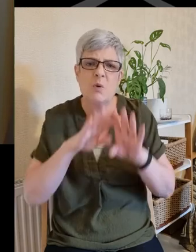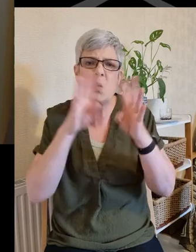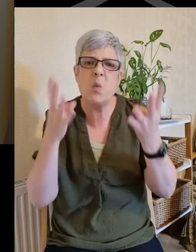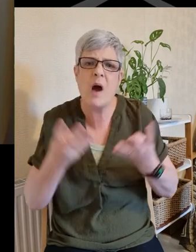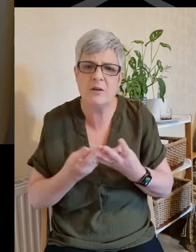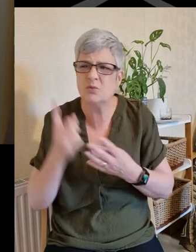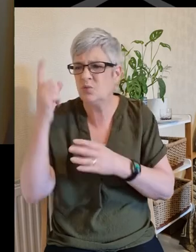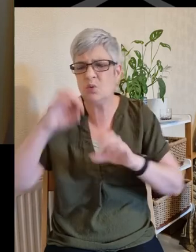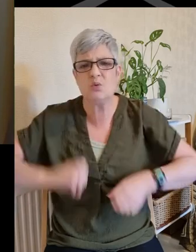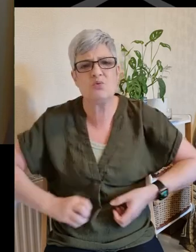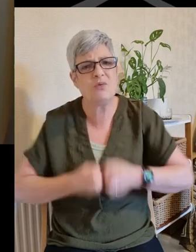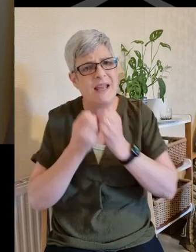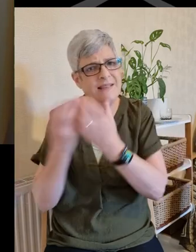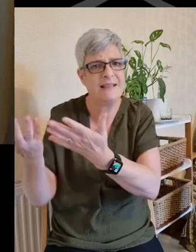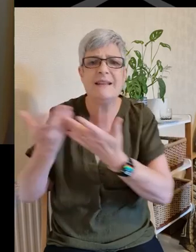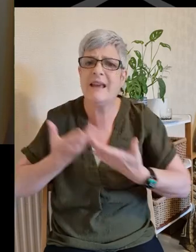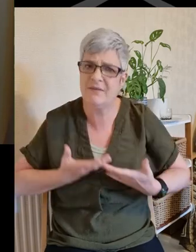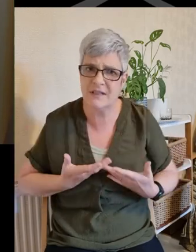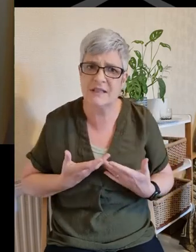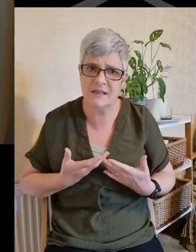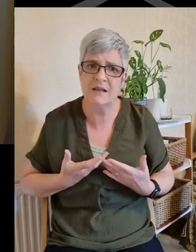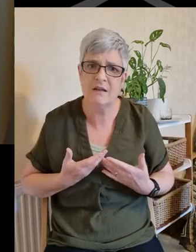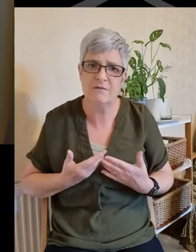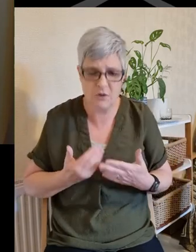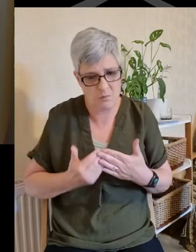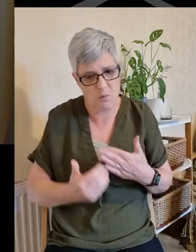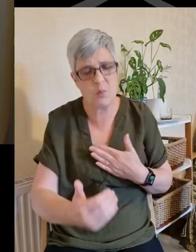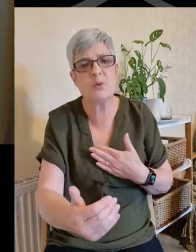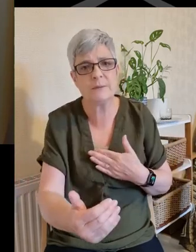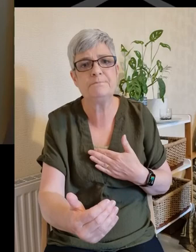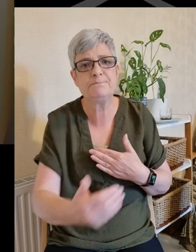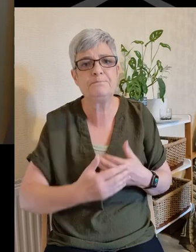and gifted to us for a few more generations.